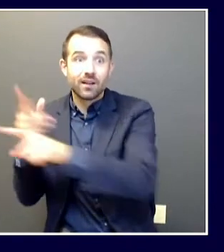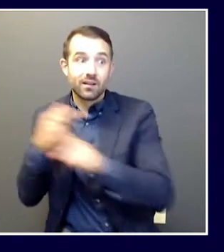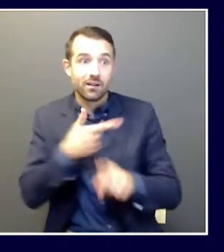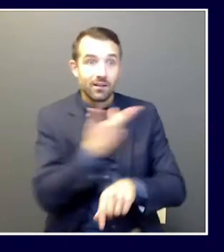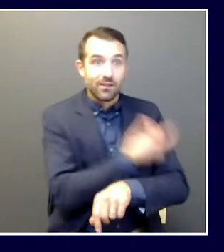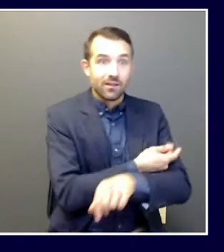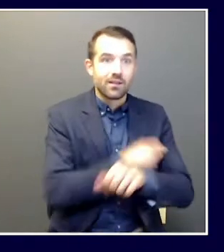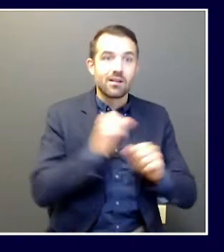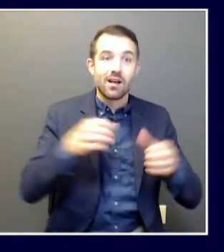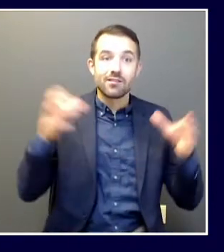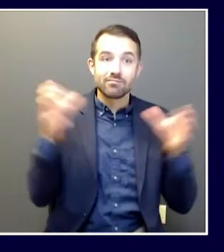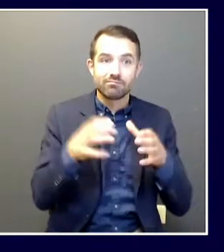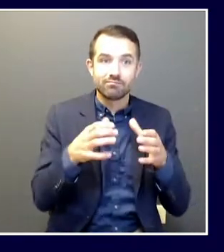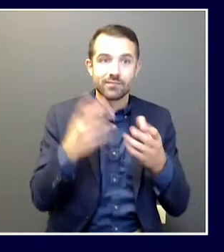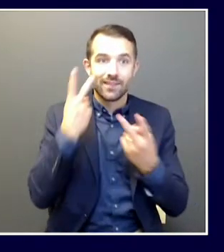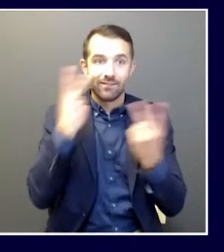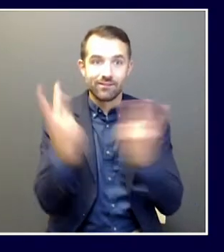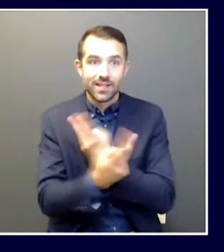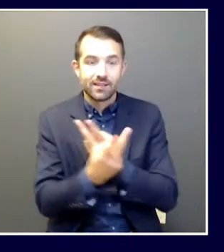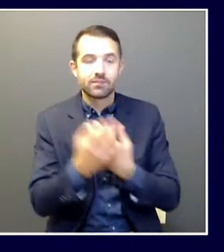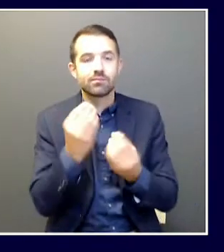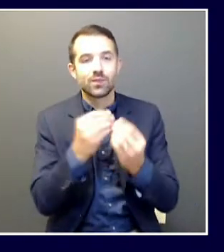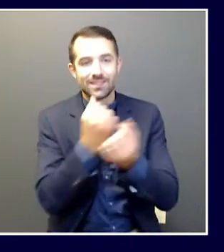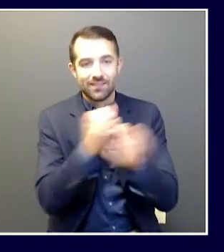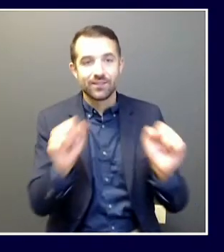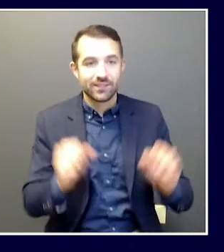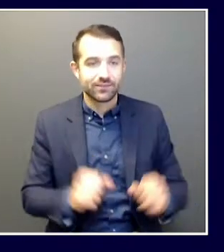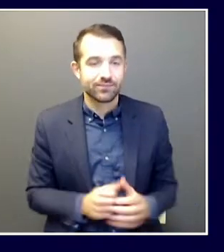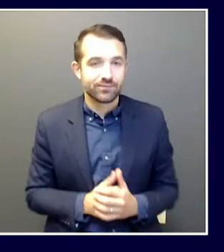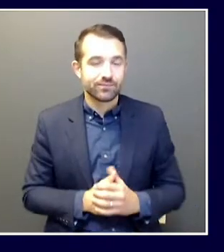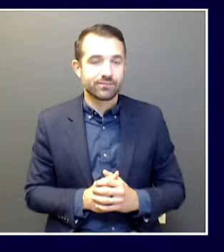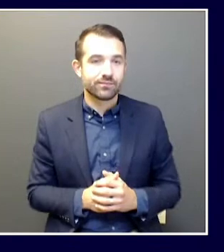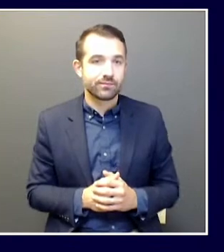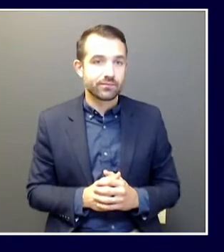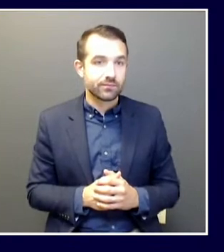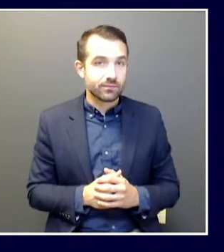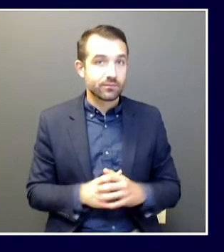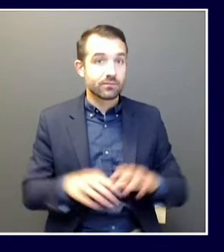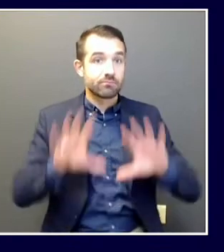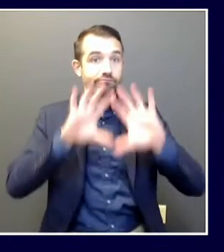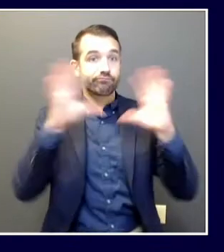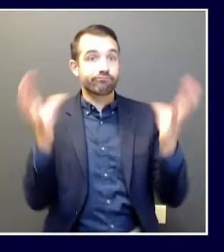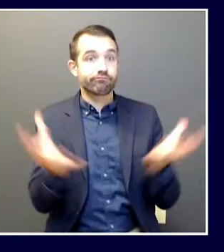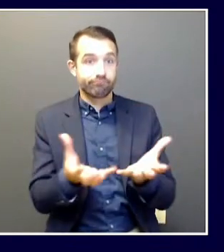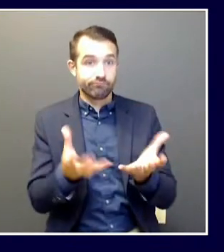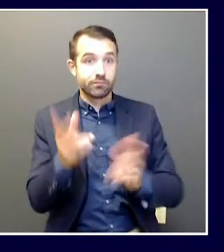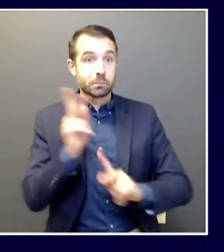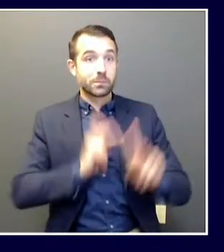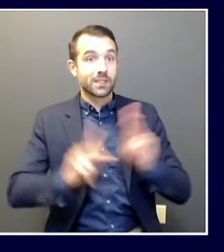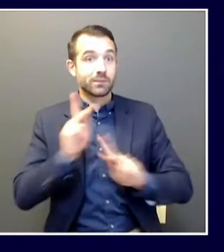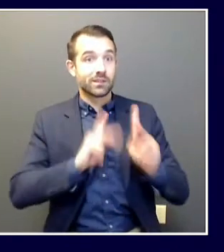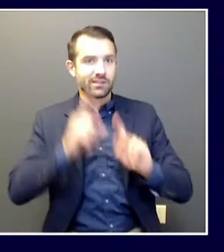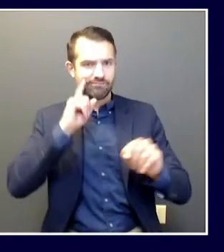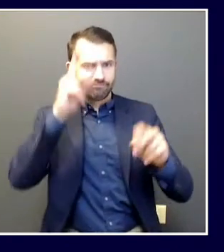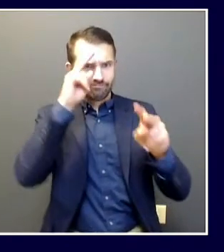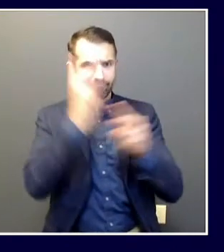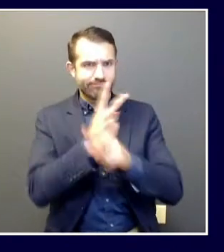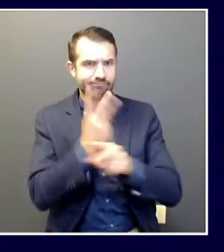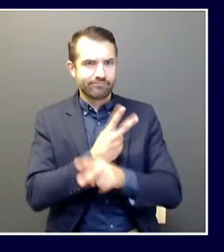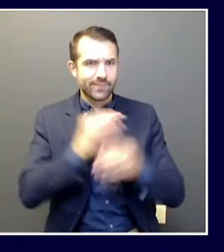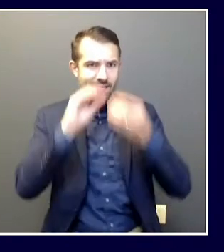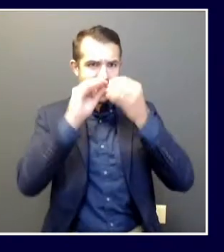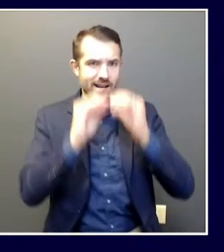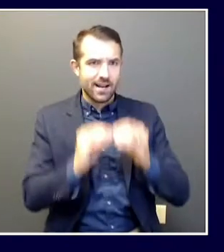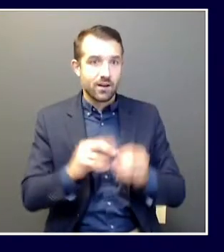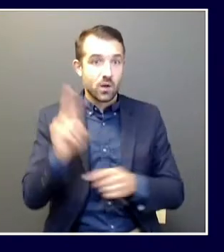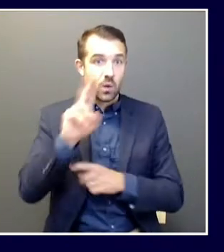really have to get into the guts of a lot of mathematical models. That's what the FDA and the CDC do really well. I'm awaiting to see